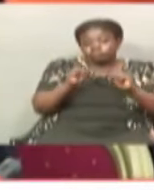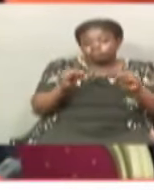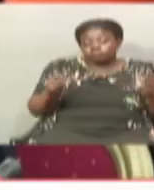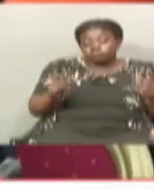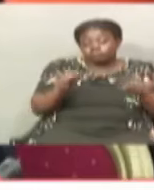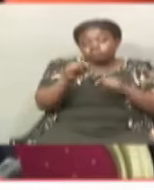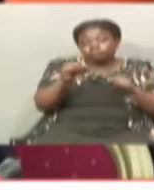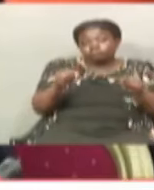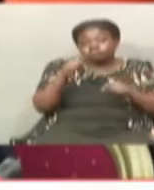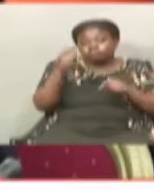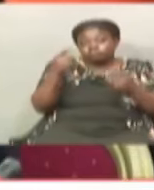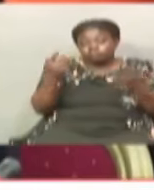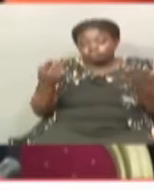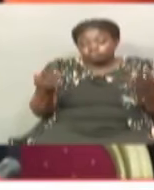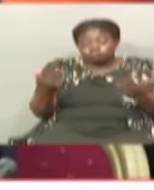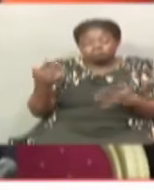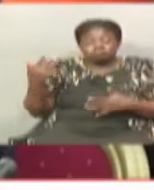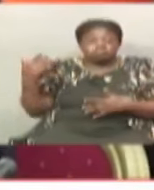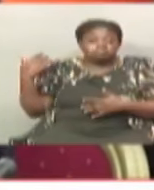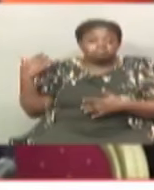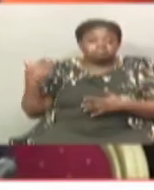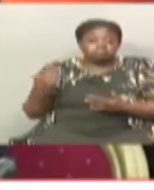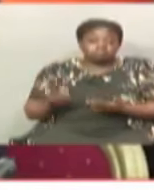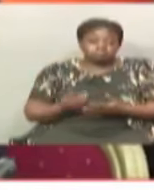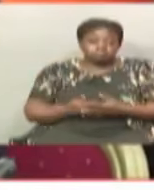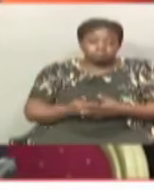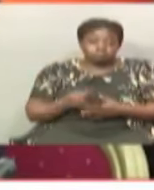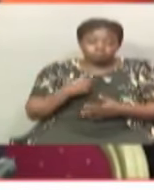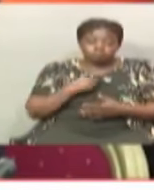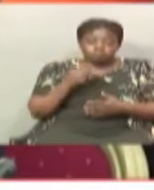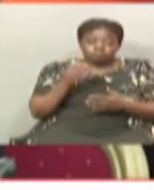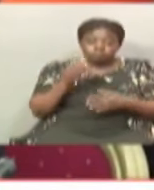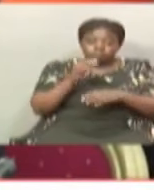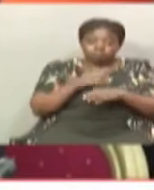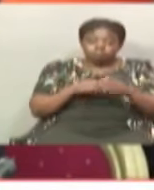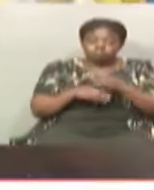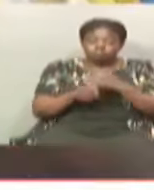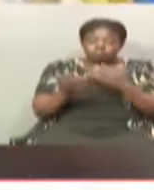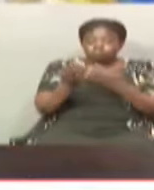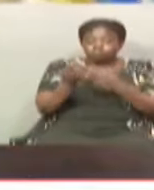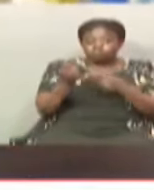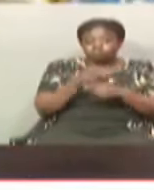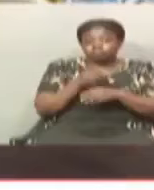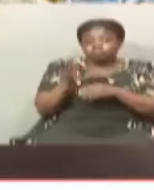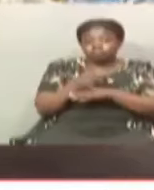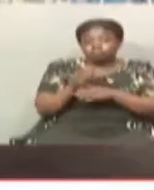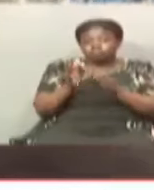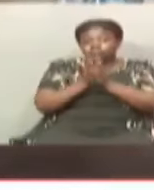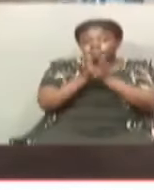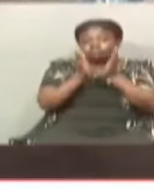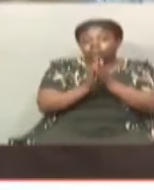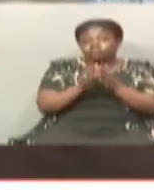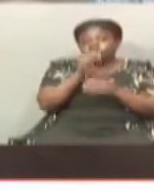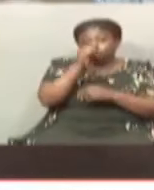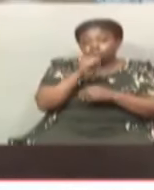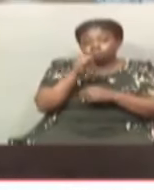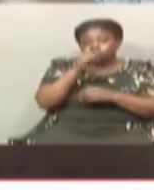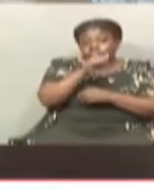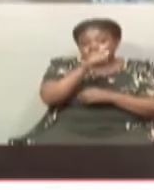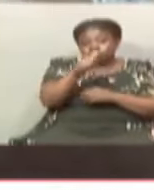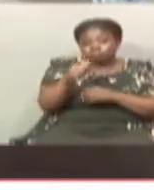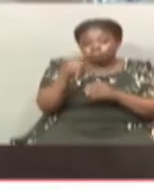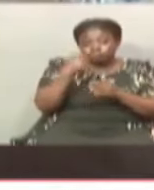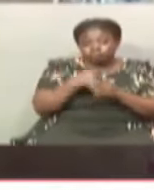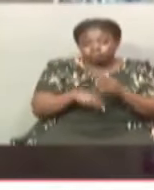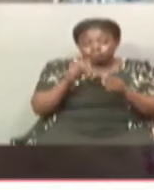regulator, apart from the levy, and I'd never expected it to come from the Ministry of Children. abatodde ebyama ebirala bwagambye nti